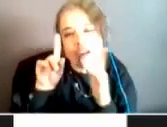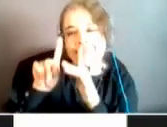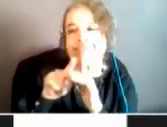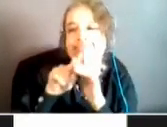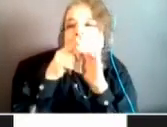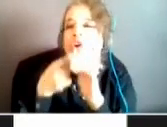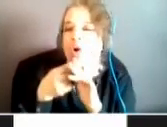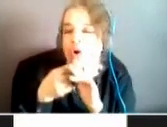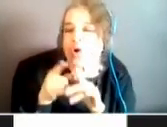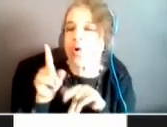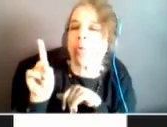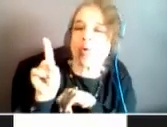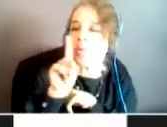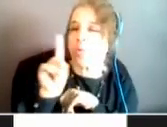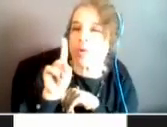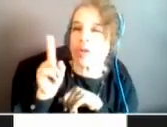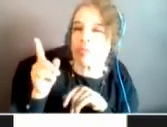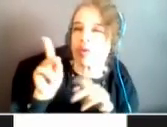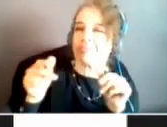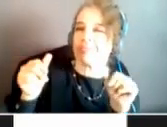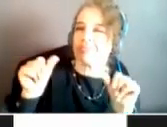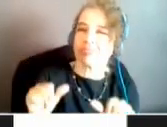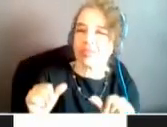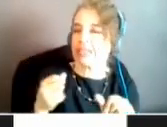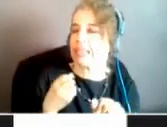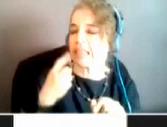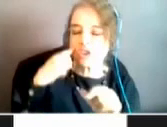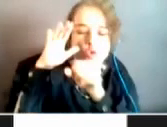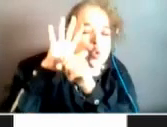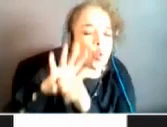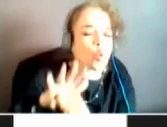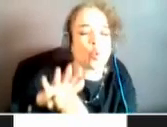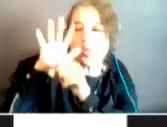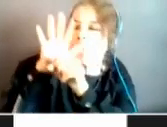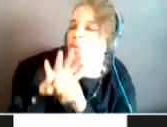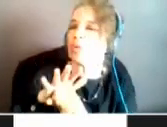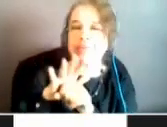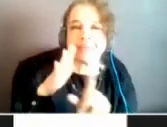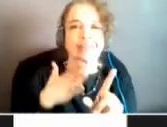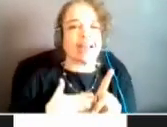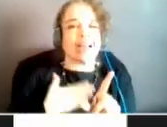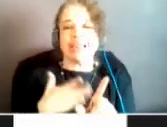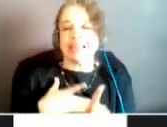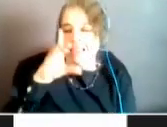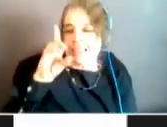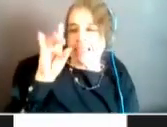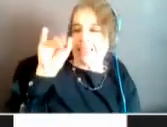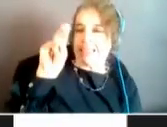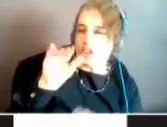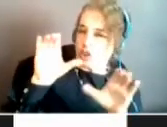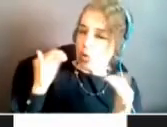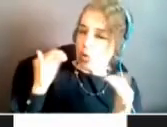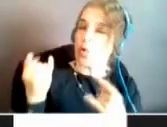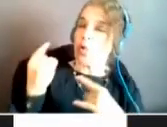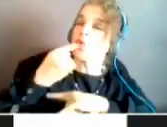to wear people down. And so I think I'm just so glad, Diana, that we're doing this